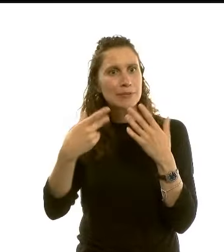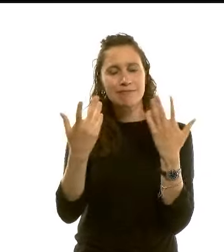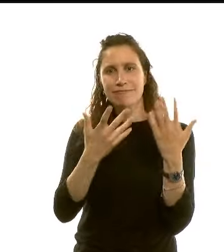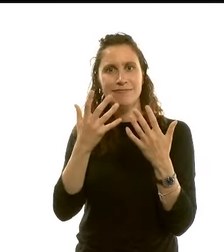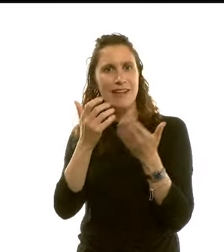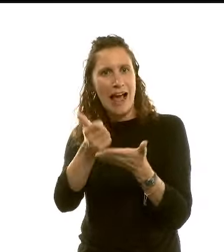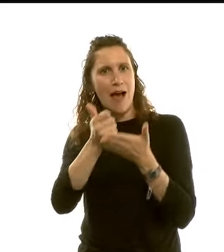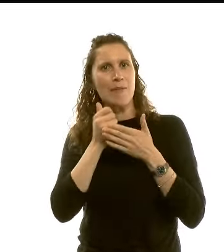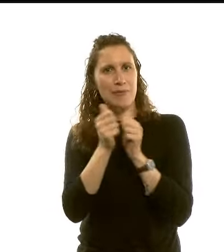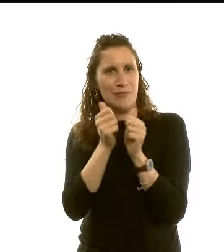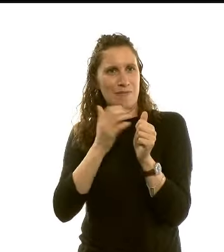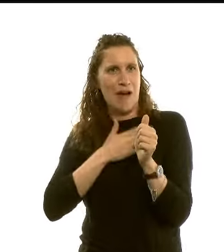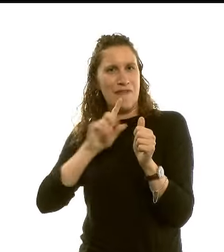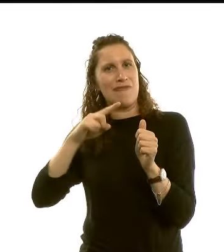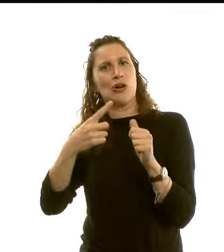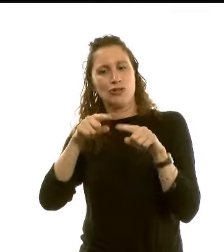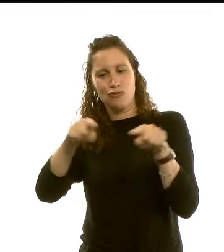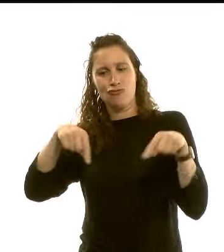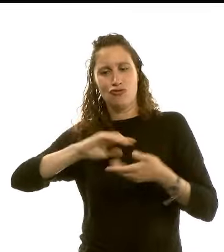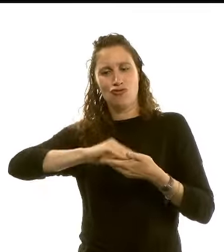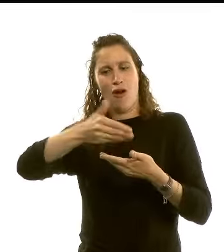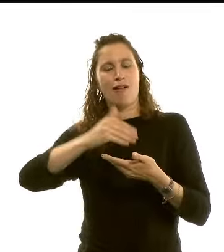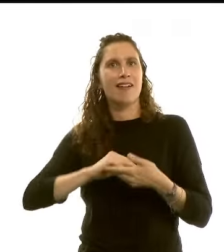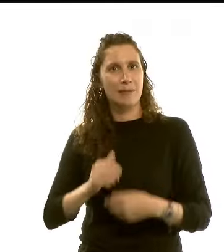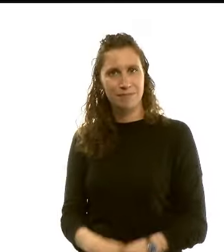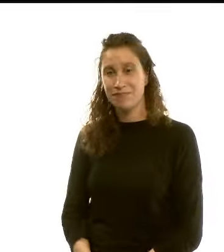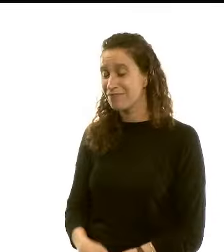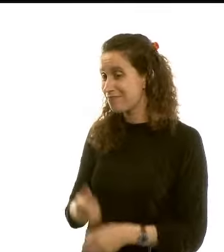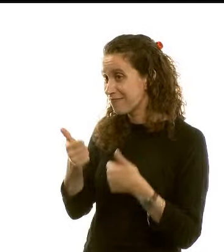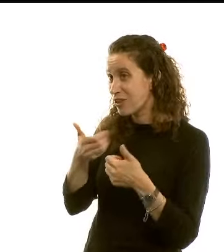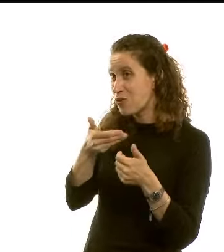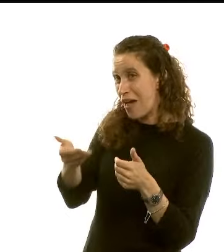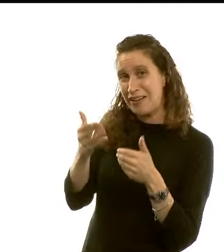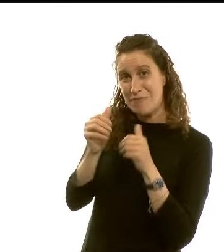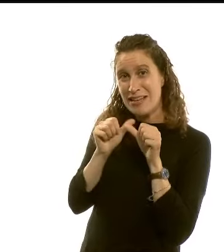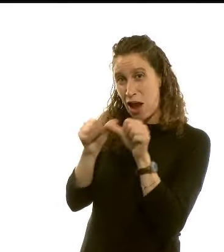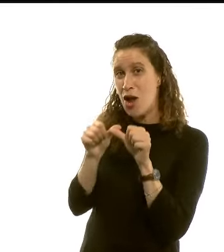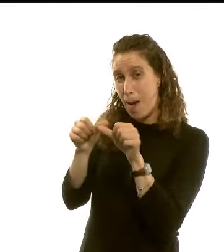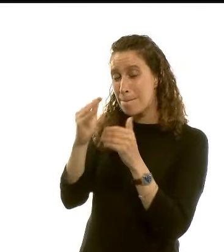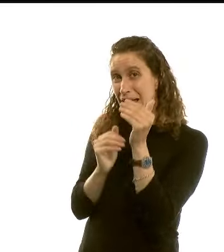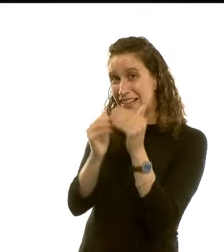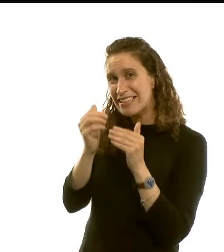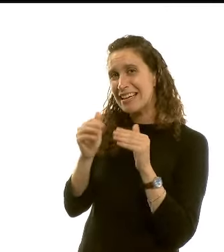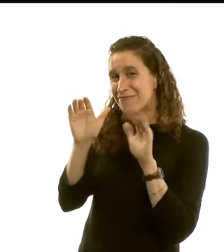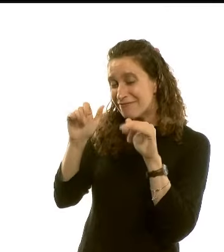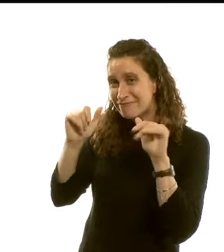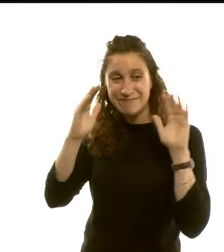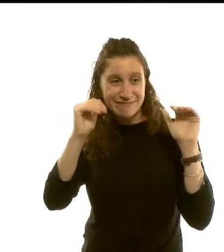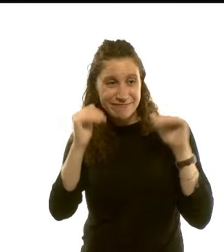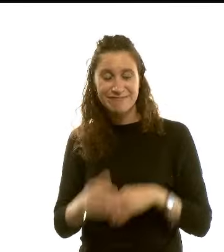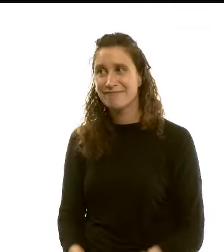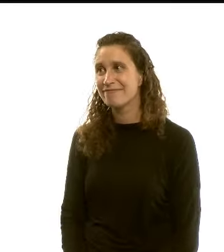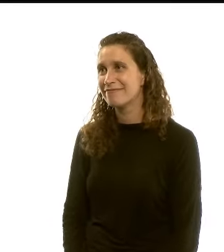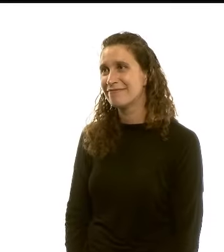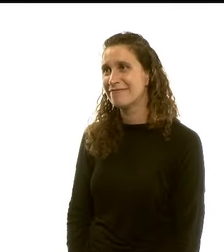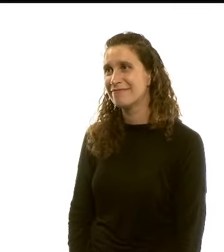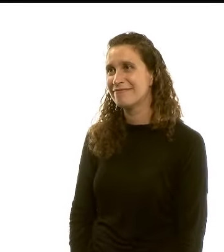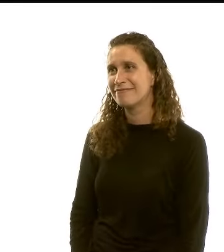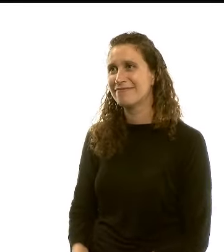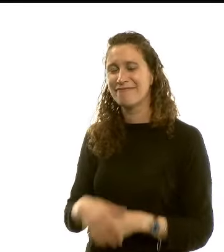with my first trunk. You're very welcome, and keep building. You're really good at it. Thank Gotta you. go. Bye. Bye. Mischief